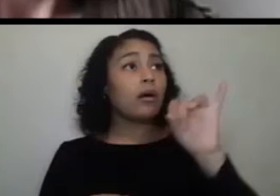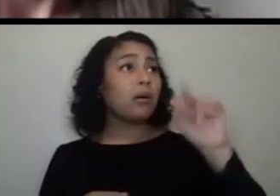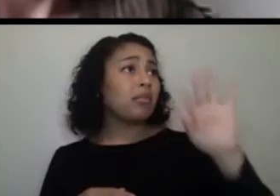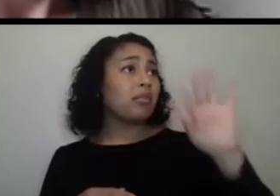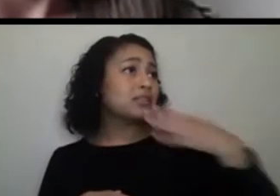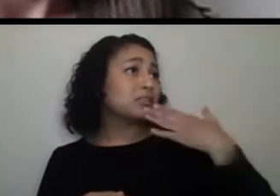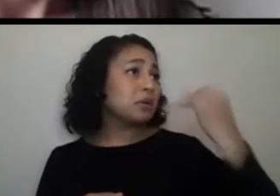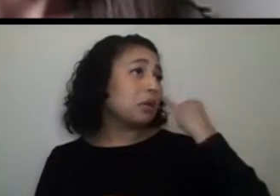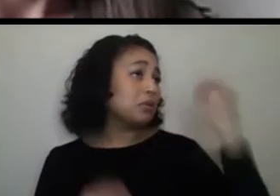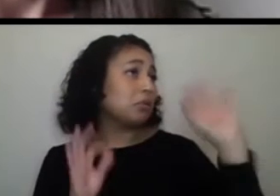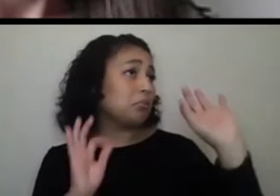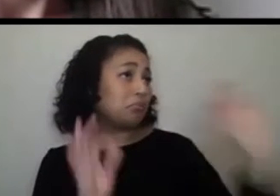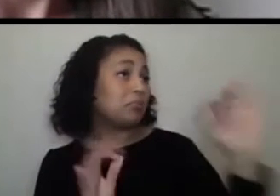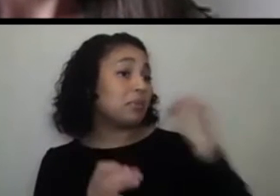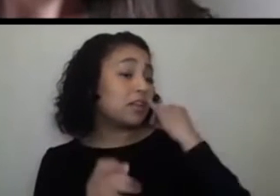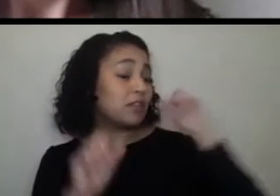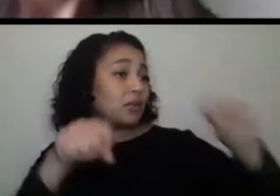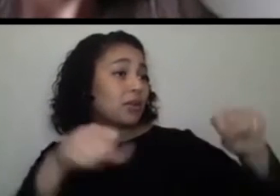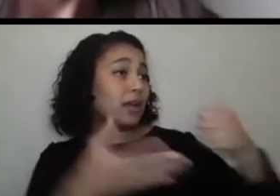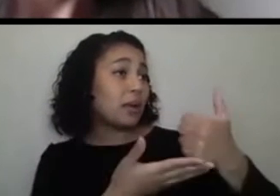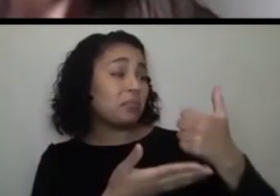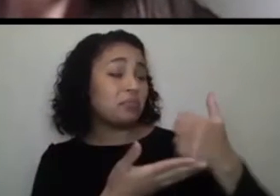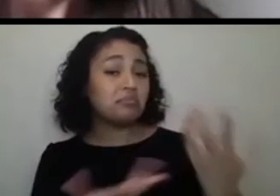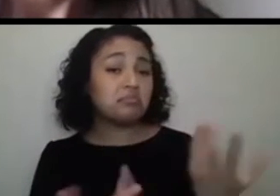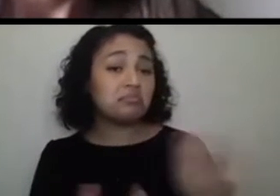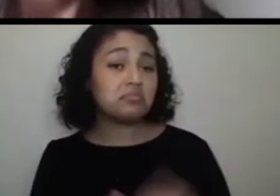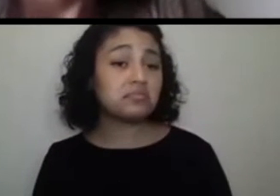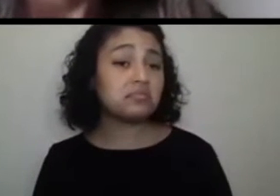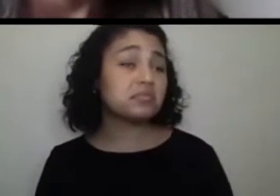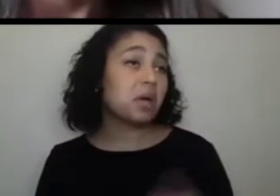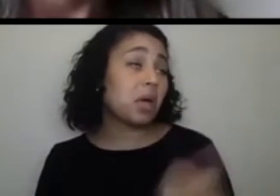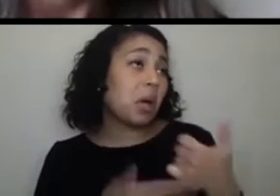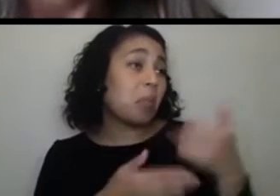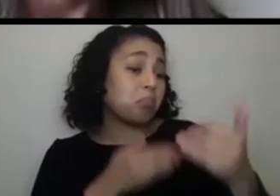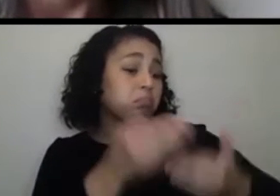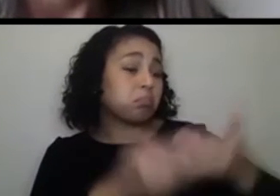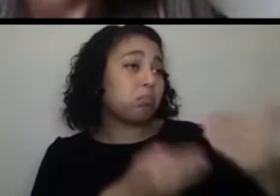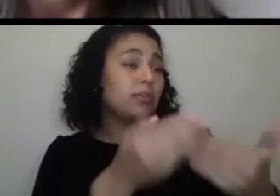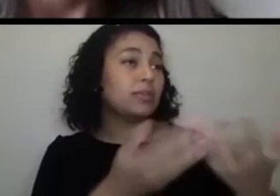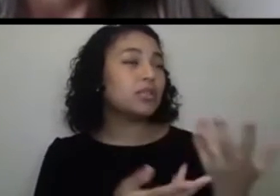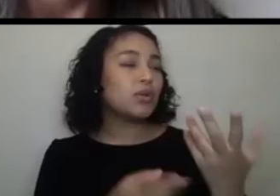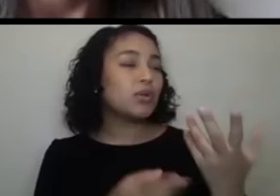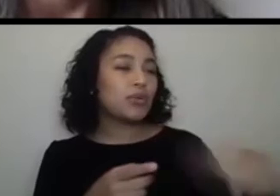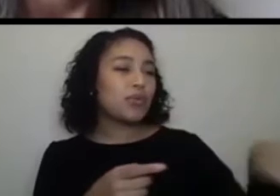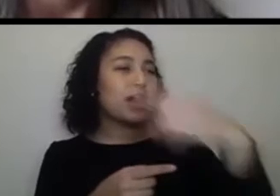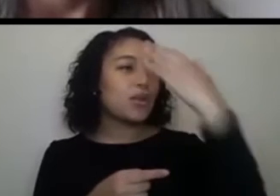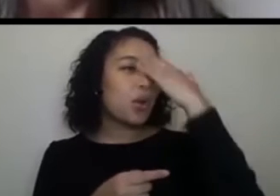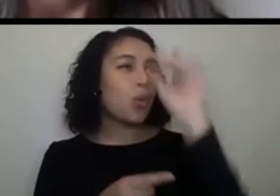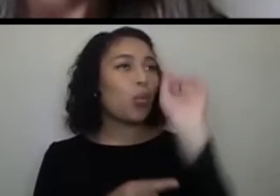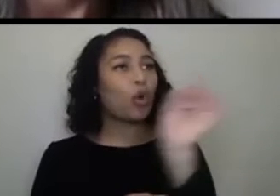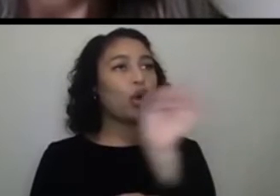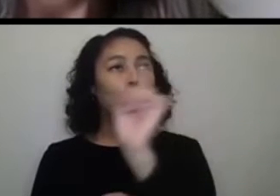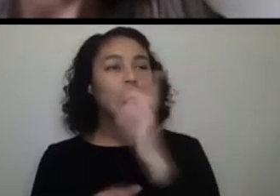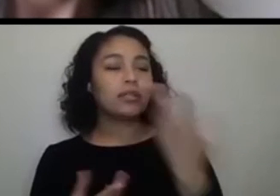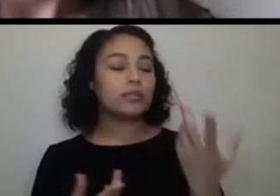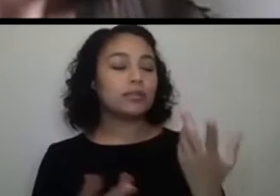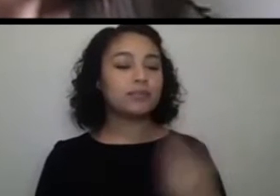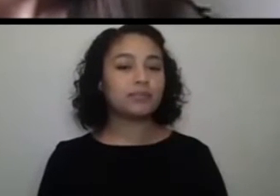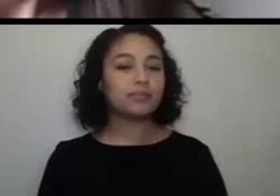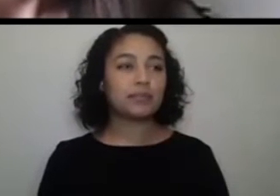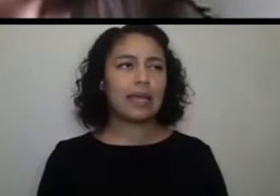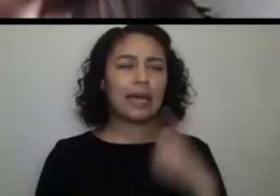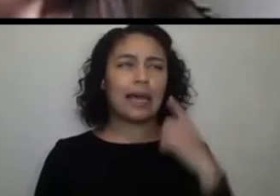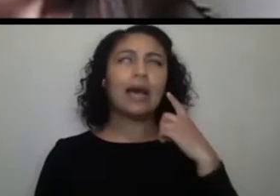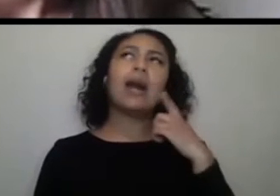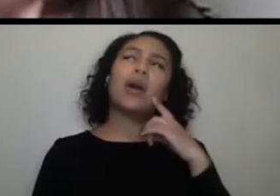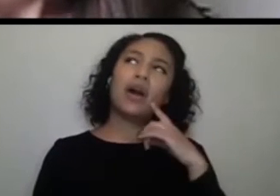to do that in the procedure. That refines the procedure. So you know where you were. I assume that. I should have